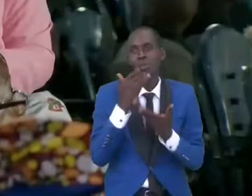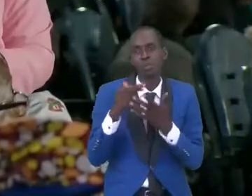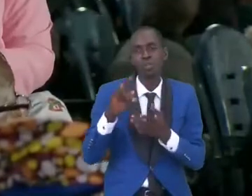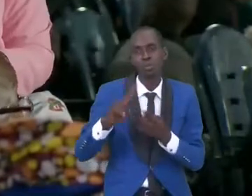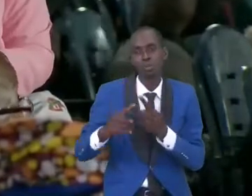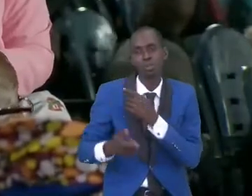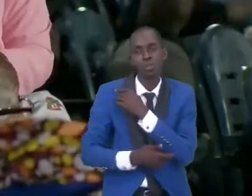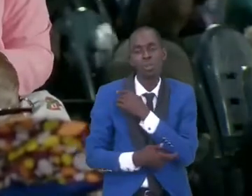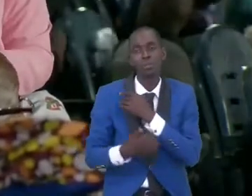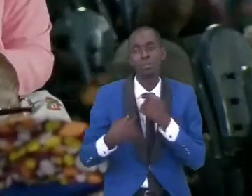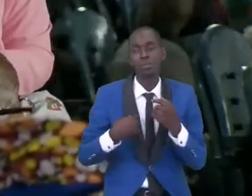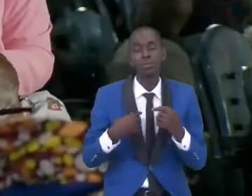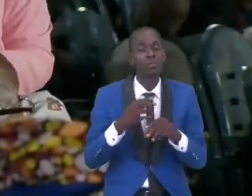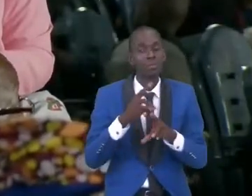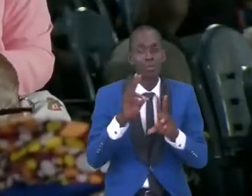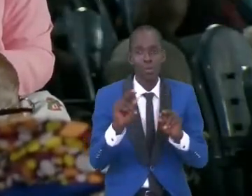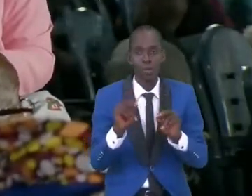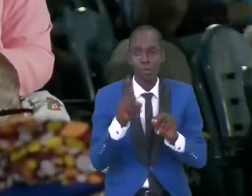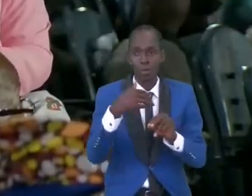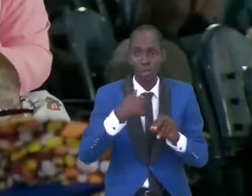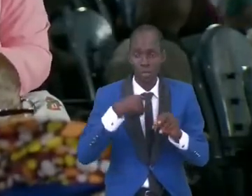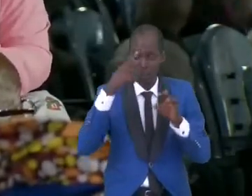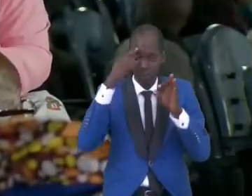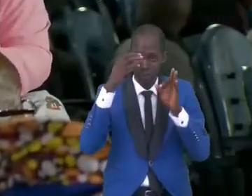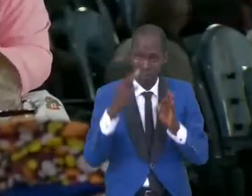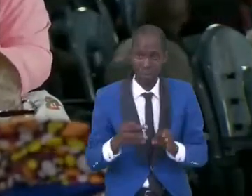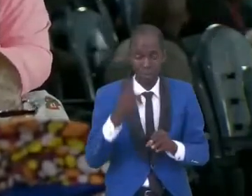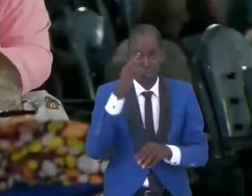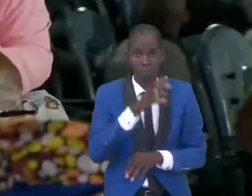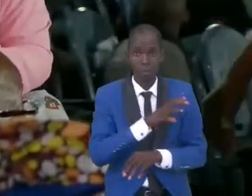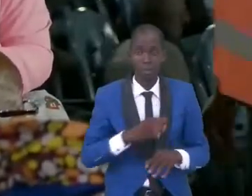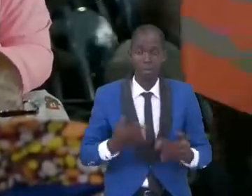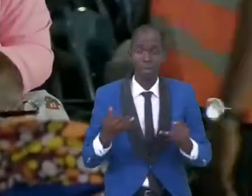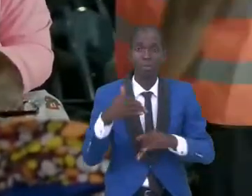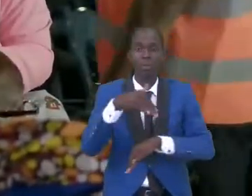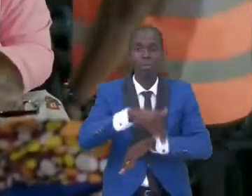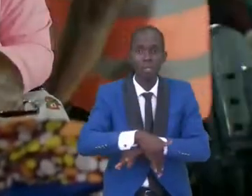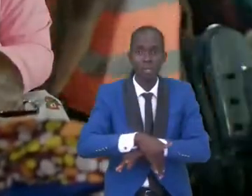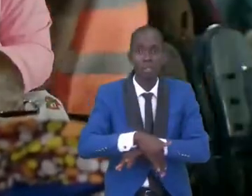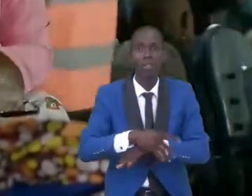Wonders of salvation is what you have experienced tonight.